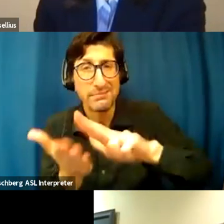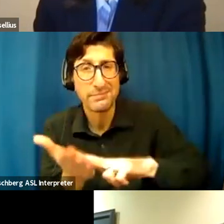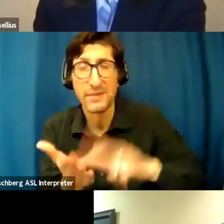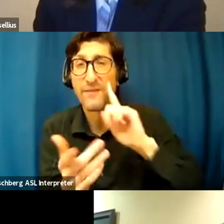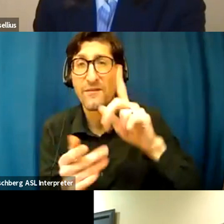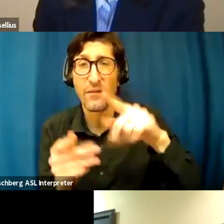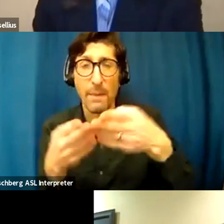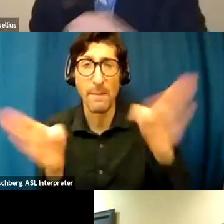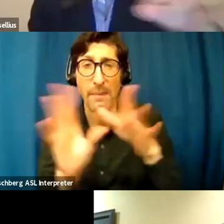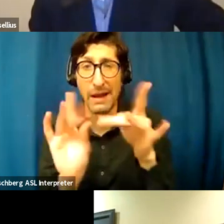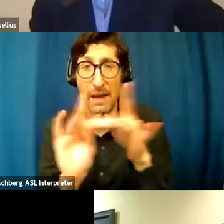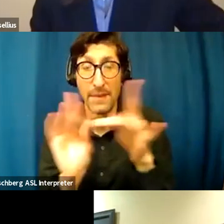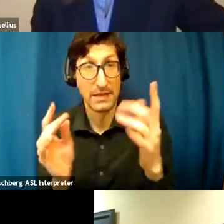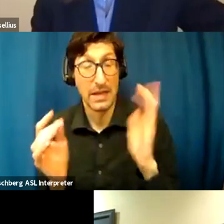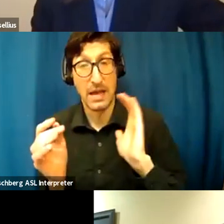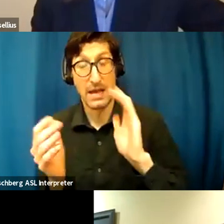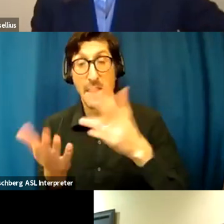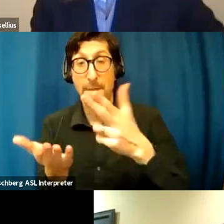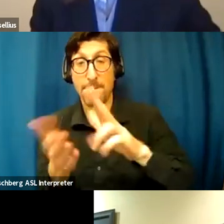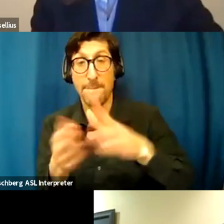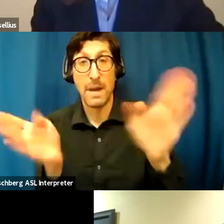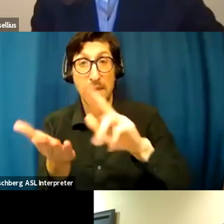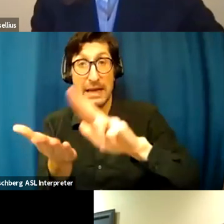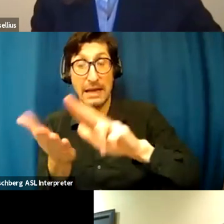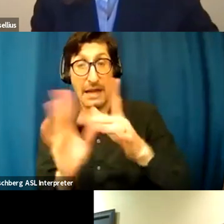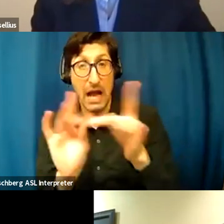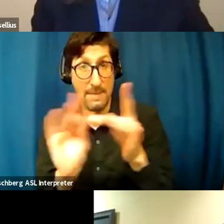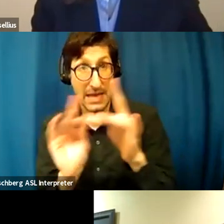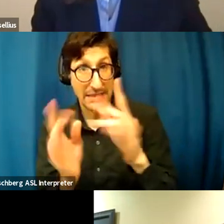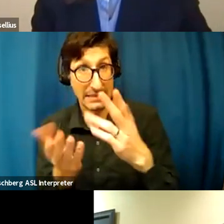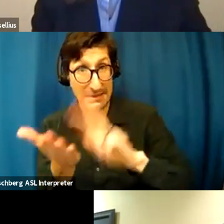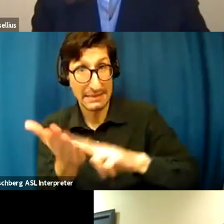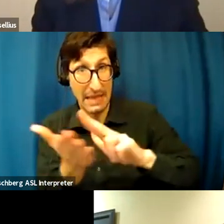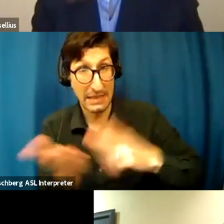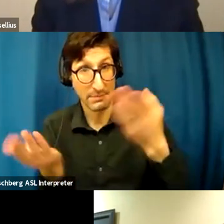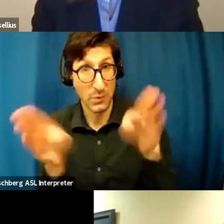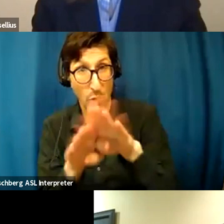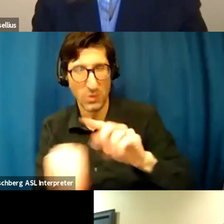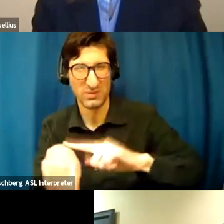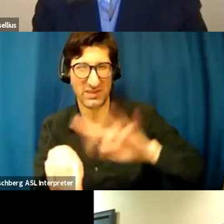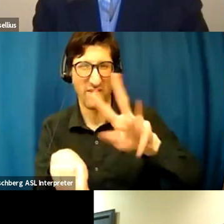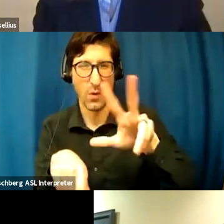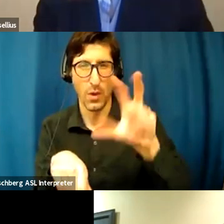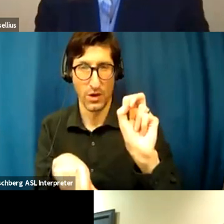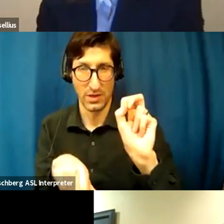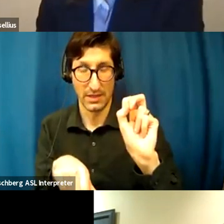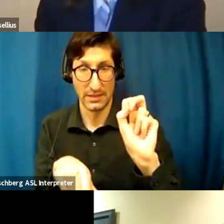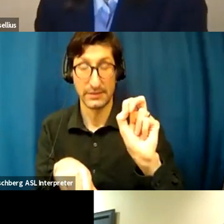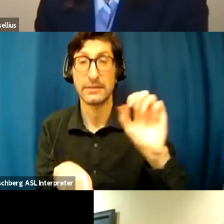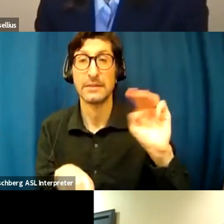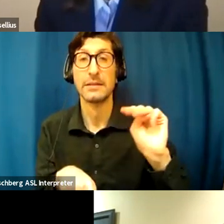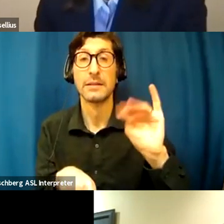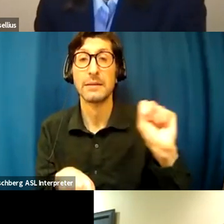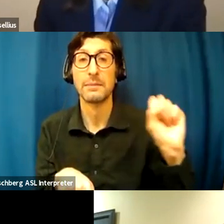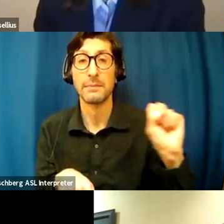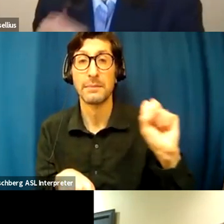comment today. Sign up for both public comment periods closed today at 4:30. Ms. Sullivan will remind everyone